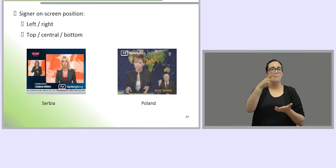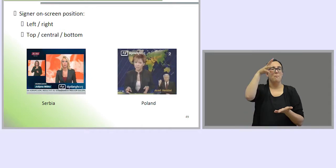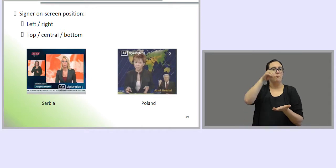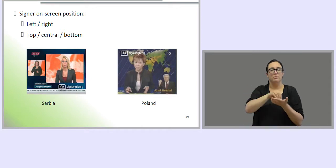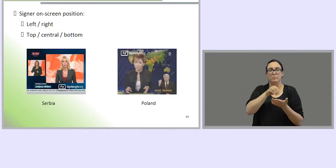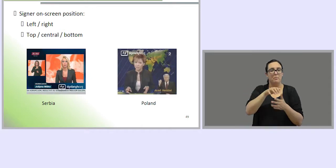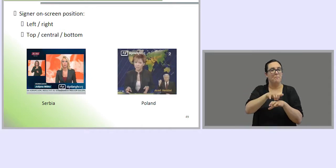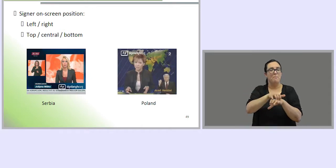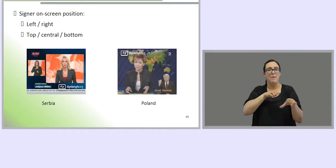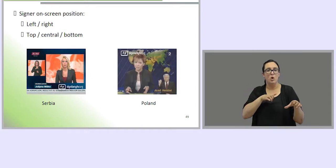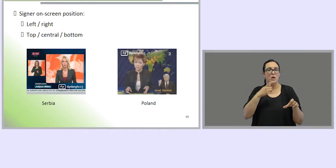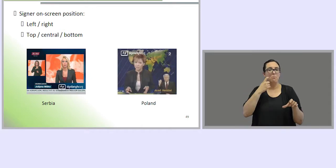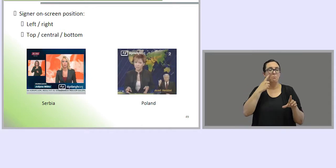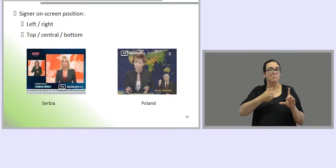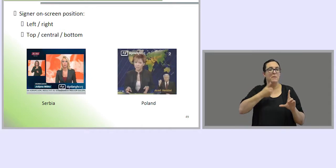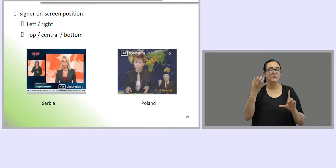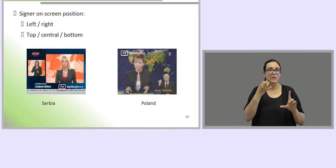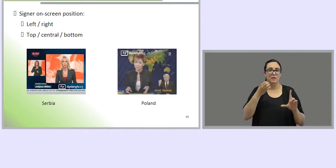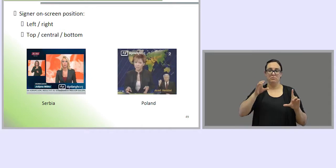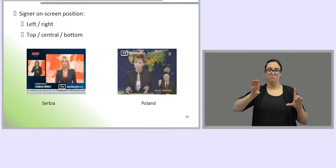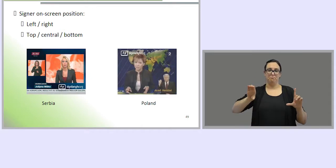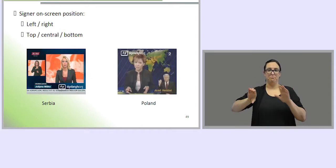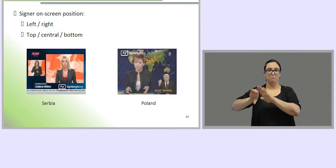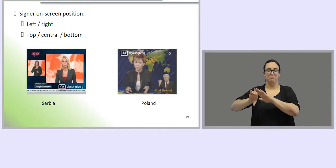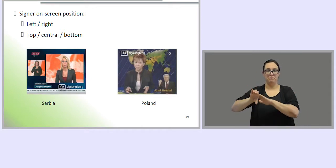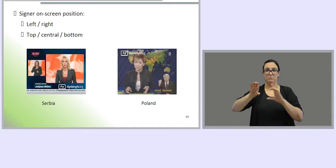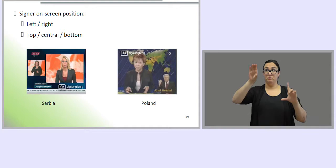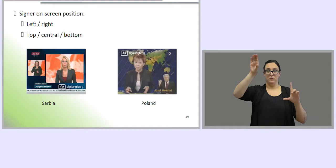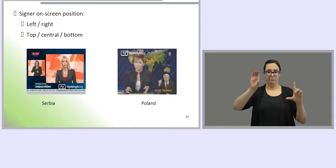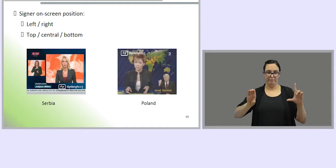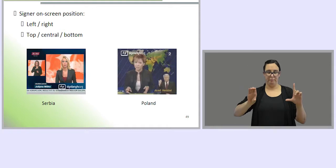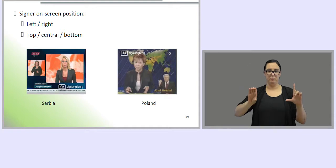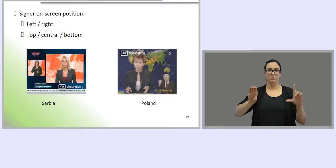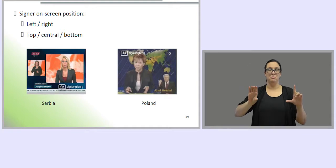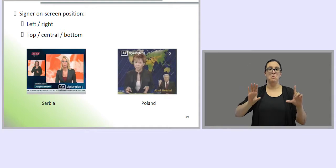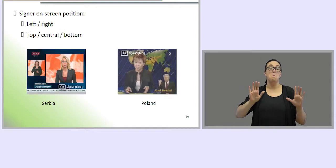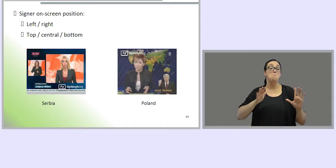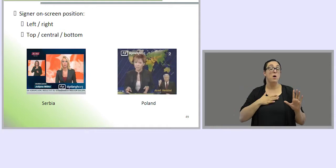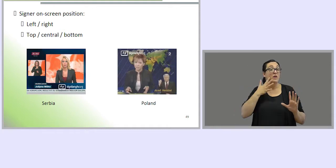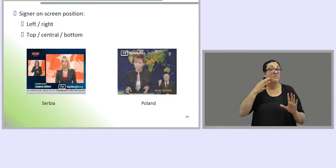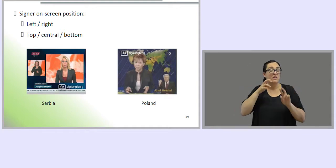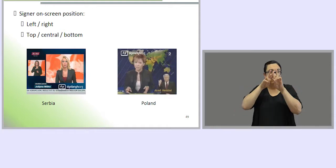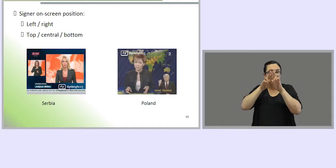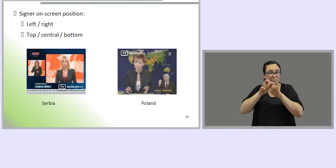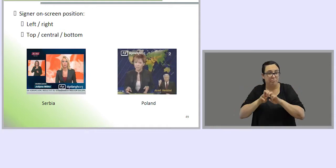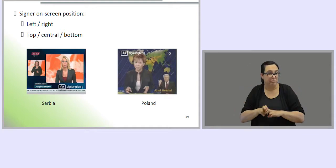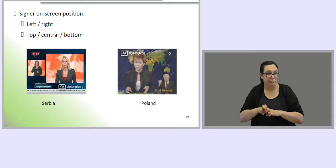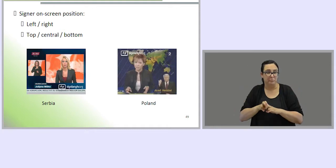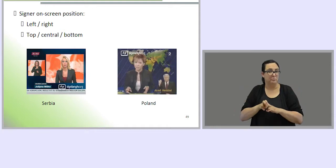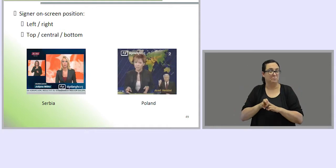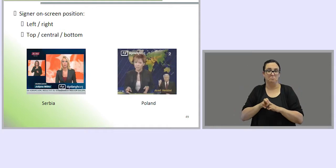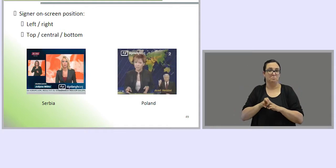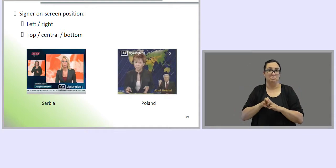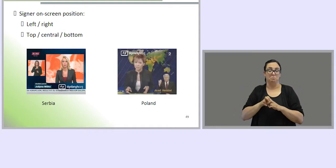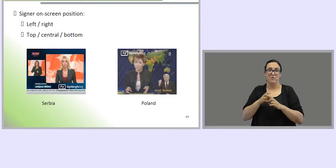most commonly used position is a bottom right position, but no research has been